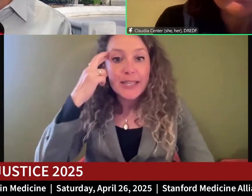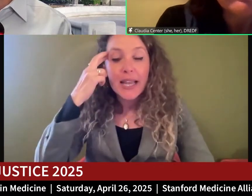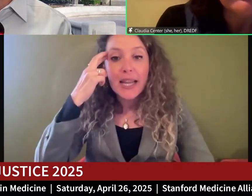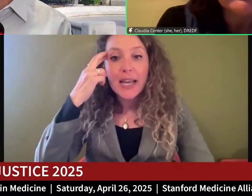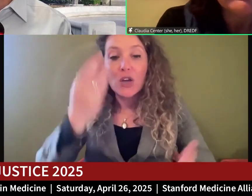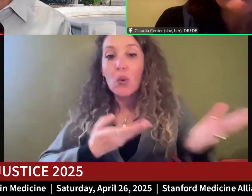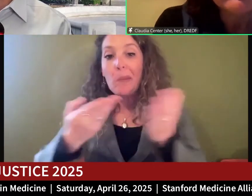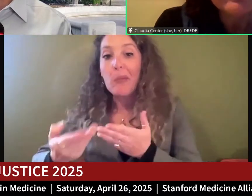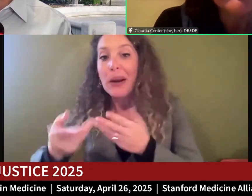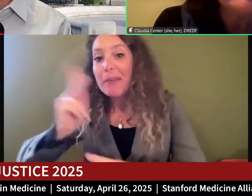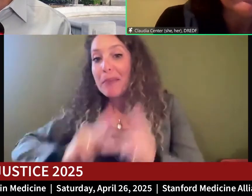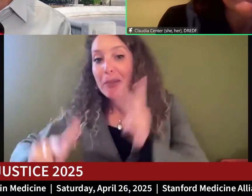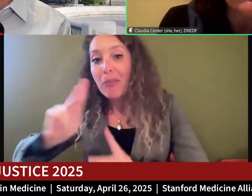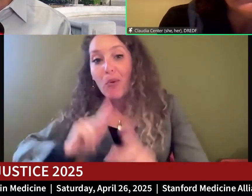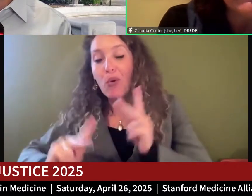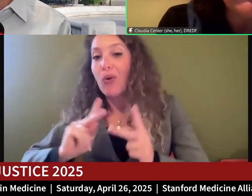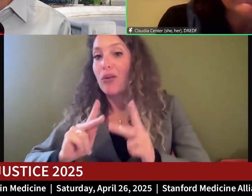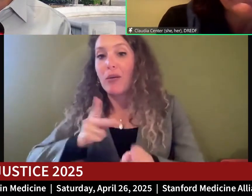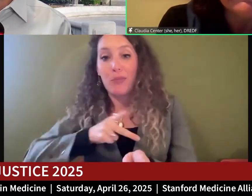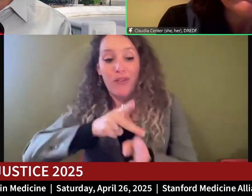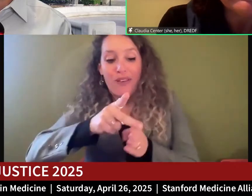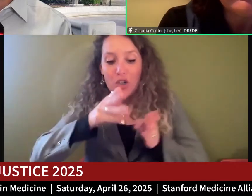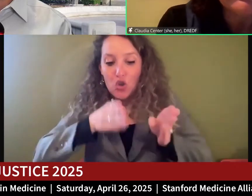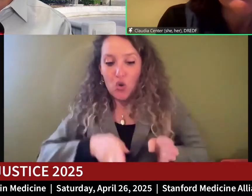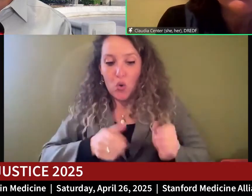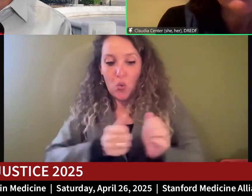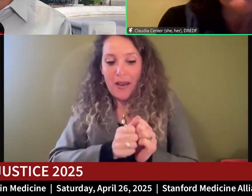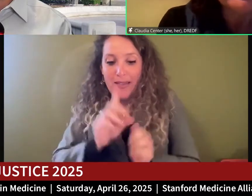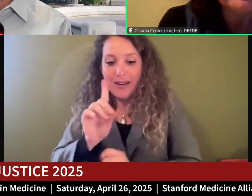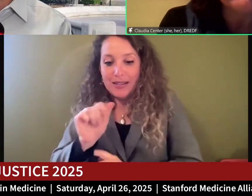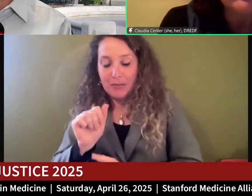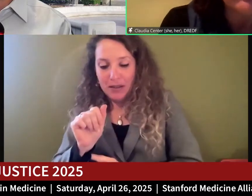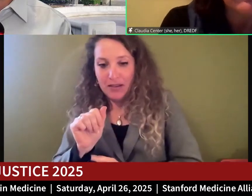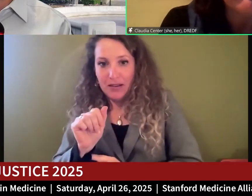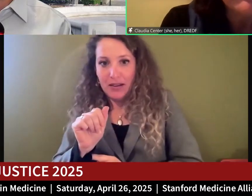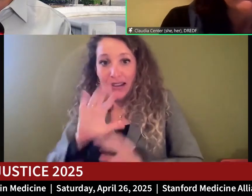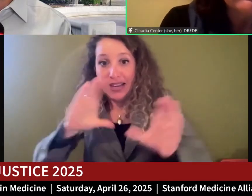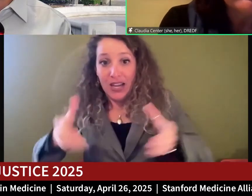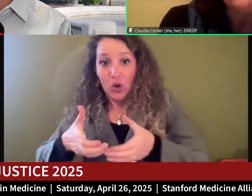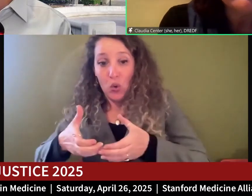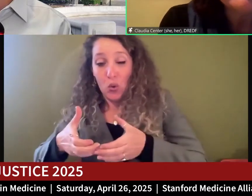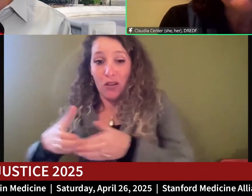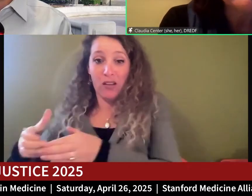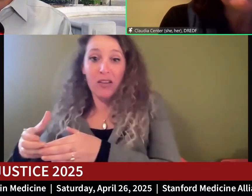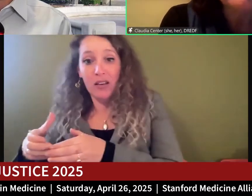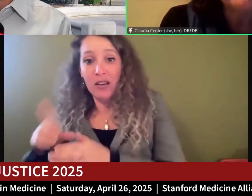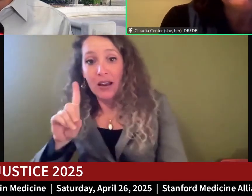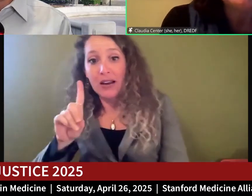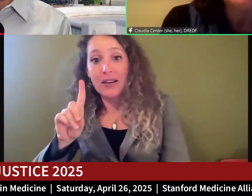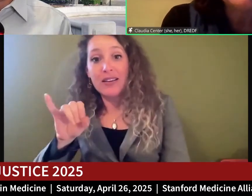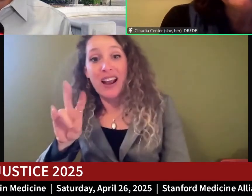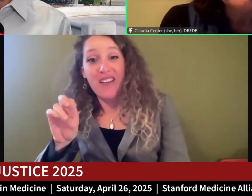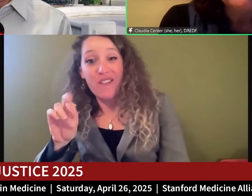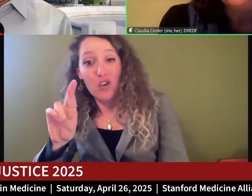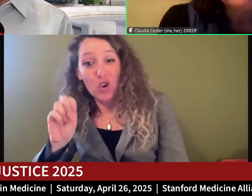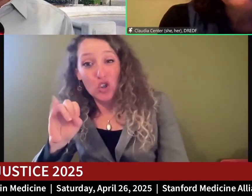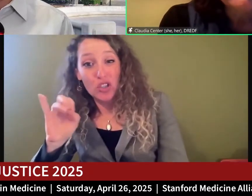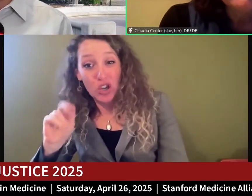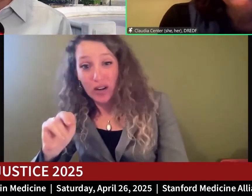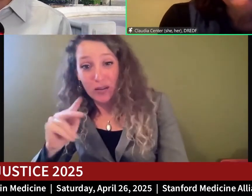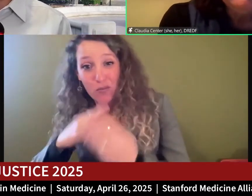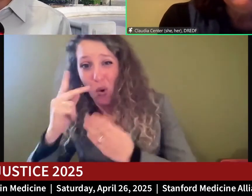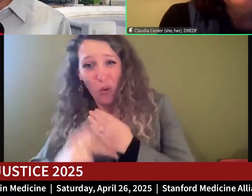bring people professionals with disabilities into a diversion program unless there was,